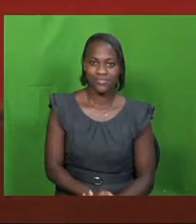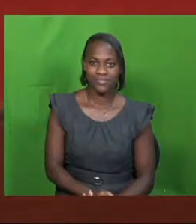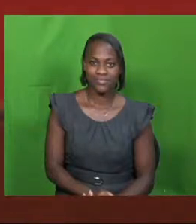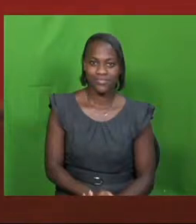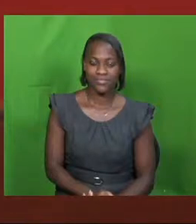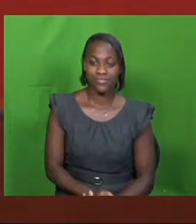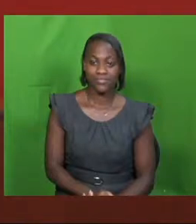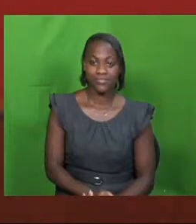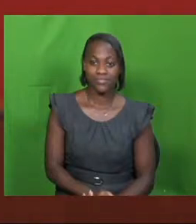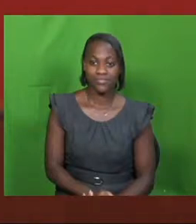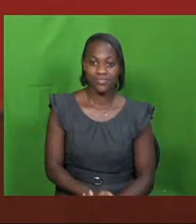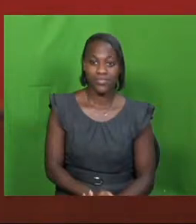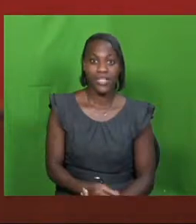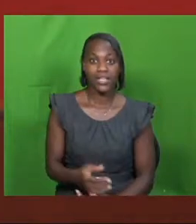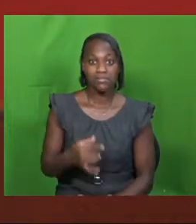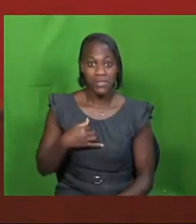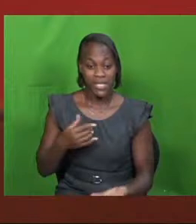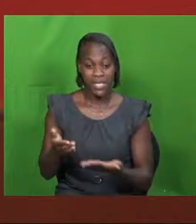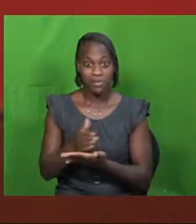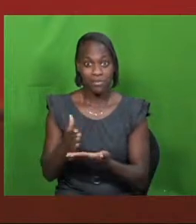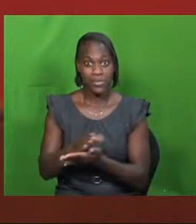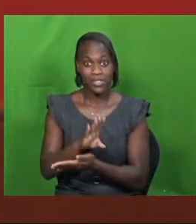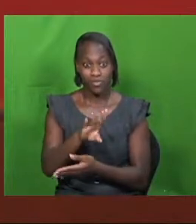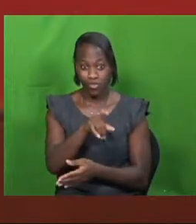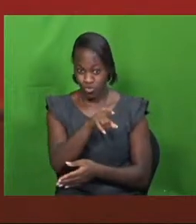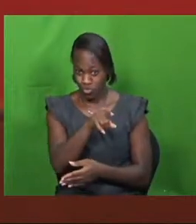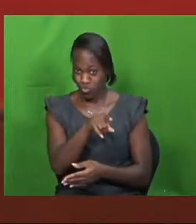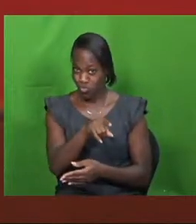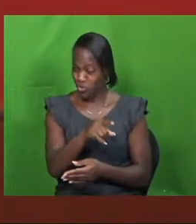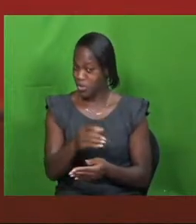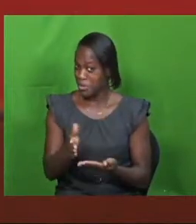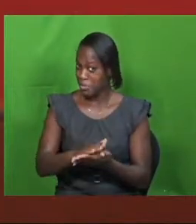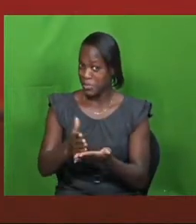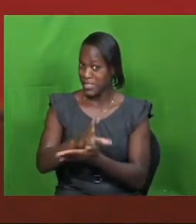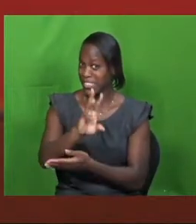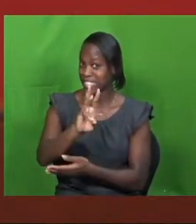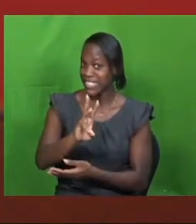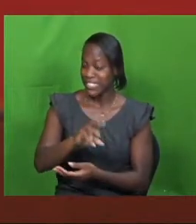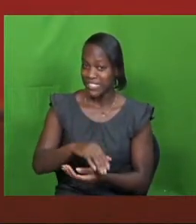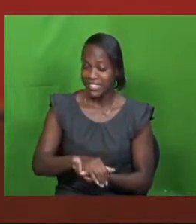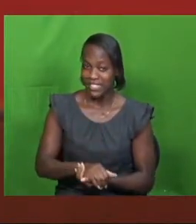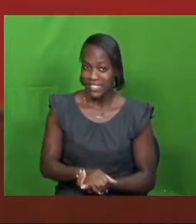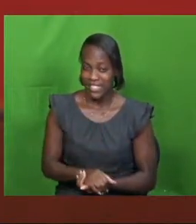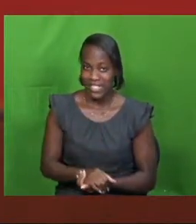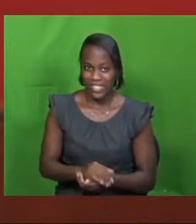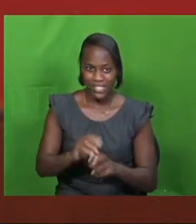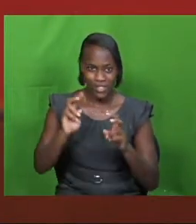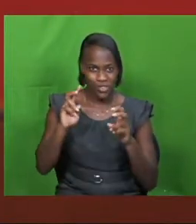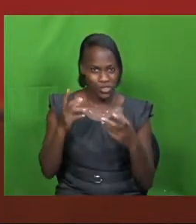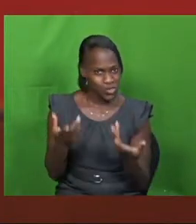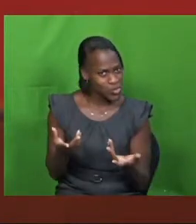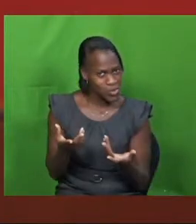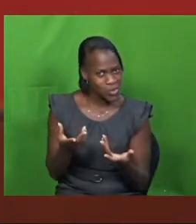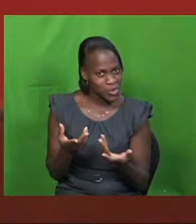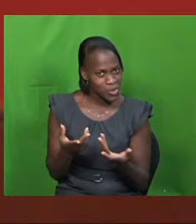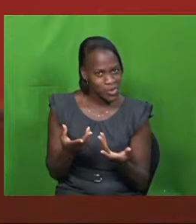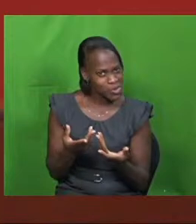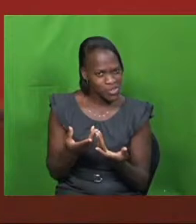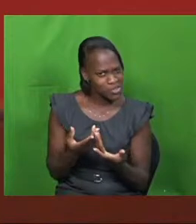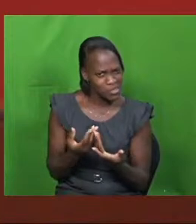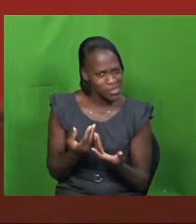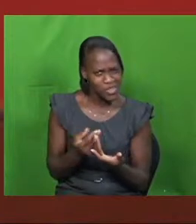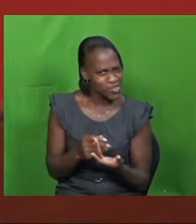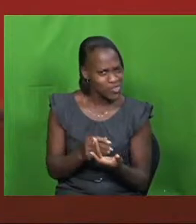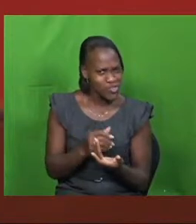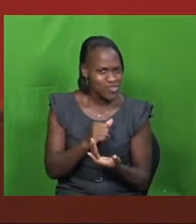Whilst I was at page 4, you were already at 6. And then the issue to you raised is a no issue at